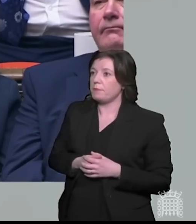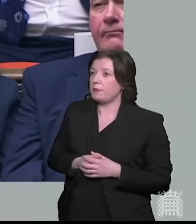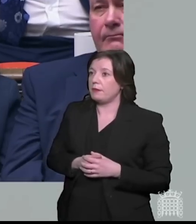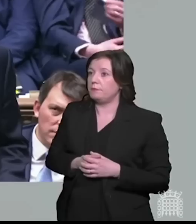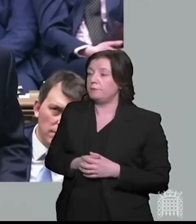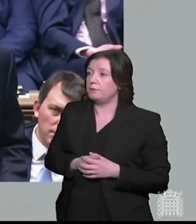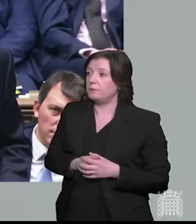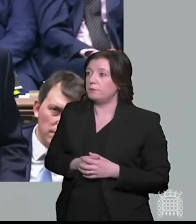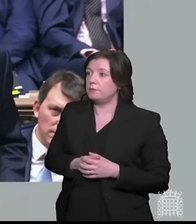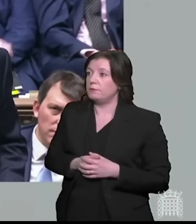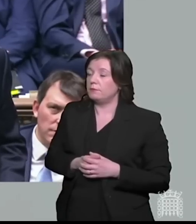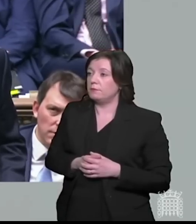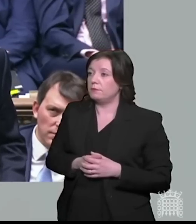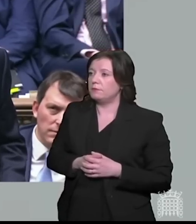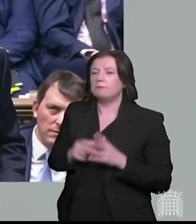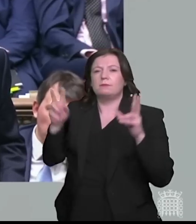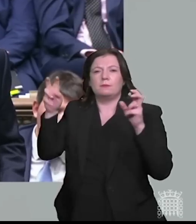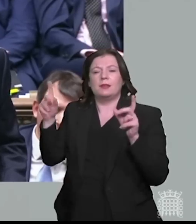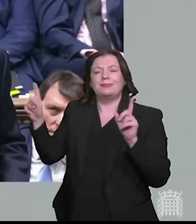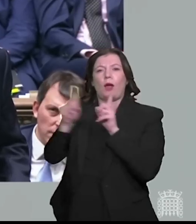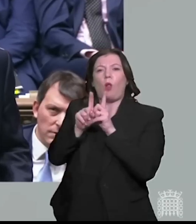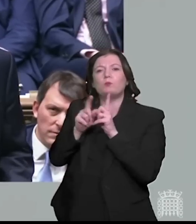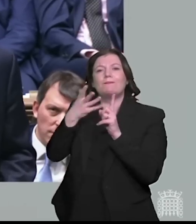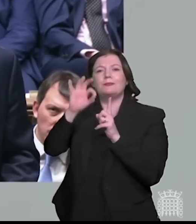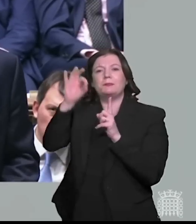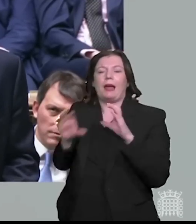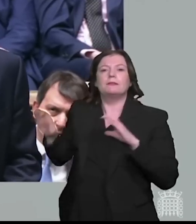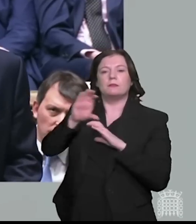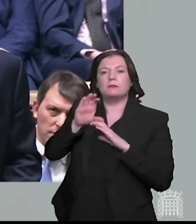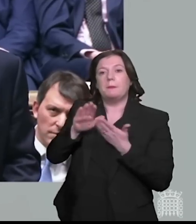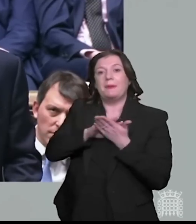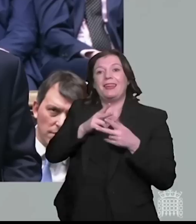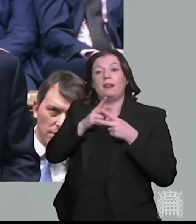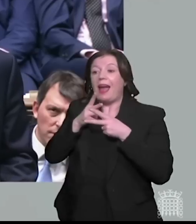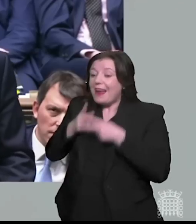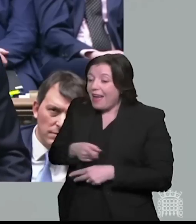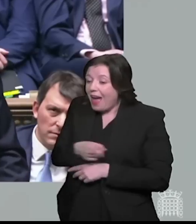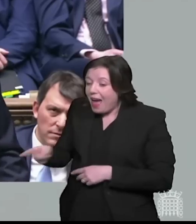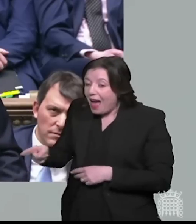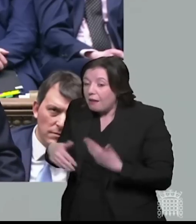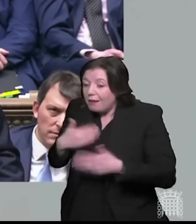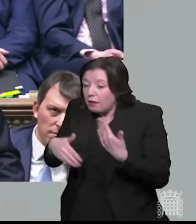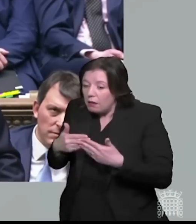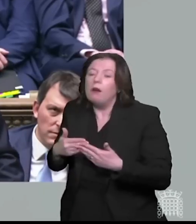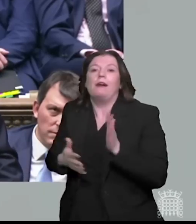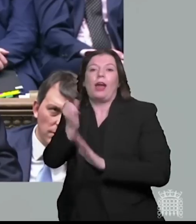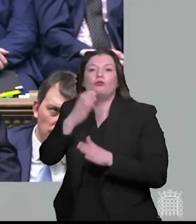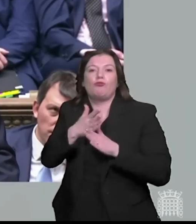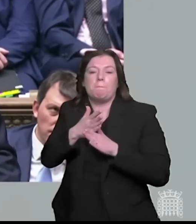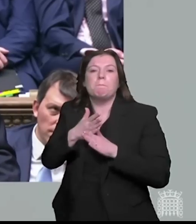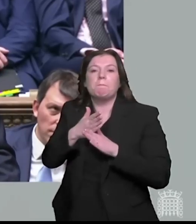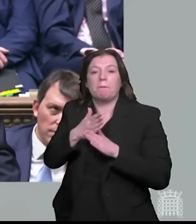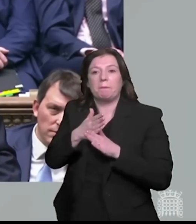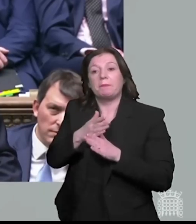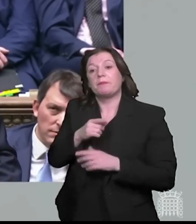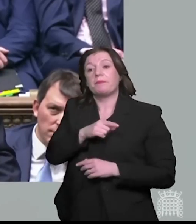we provide to the Staying Close programme by 50% to help more care leavers into employment, and I'll support young people with